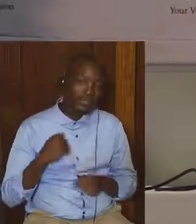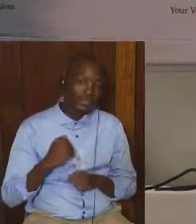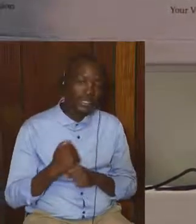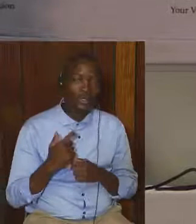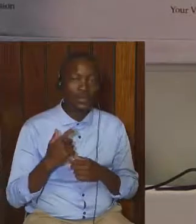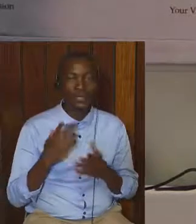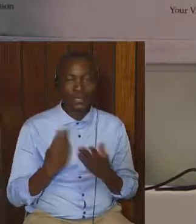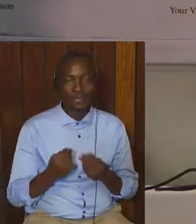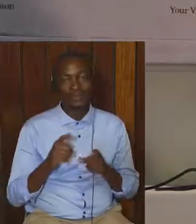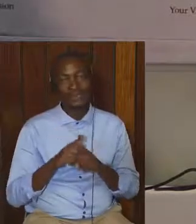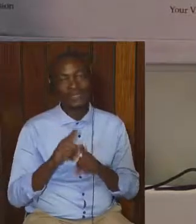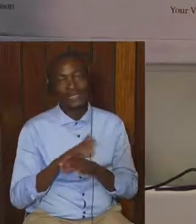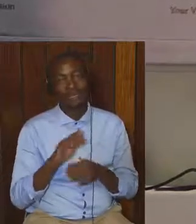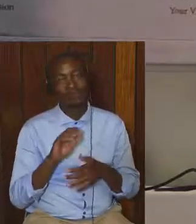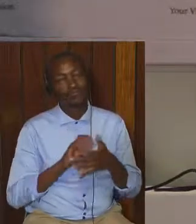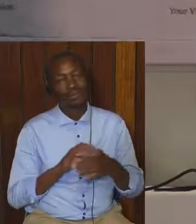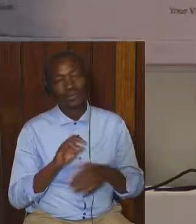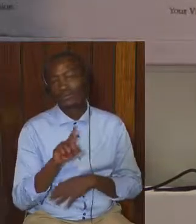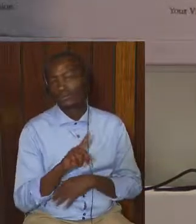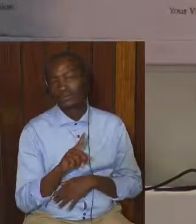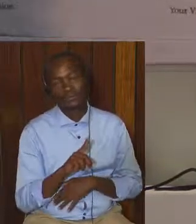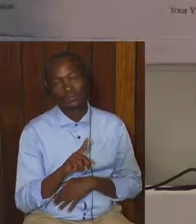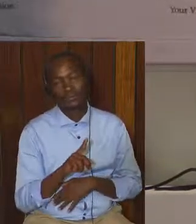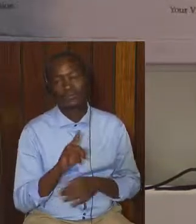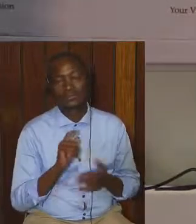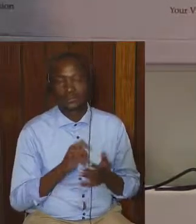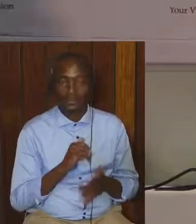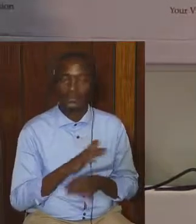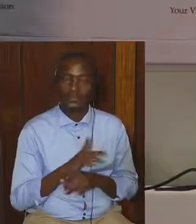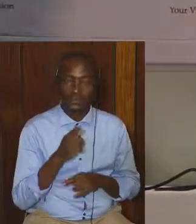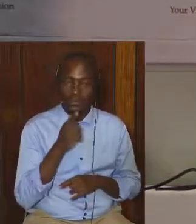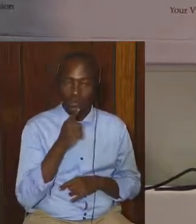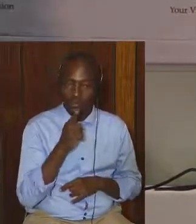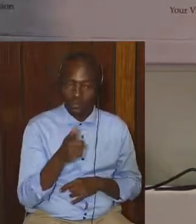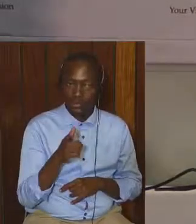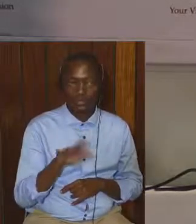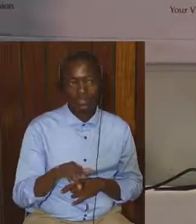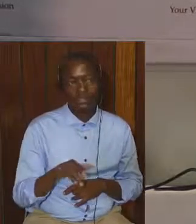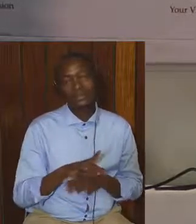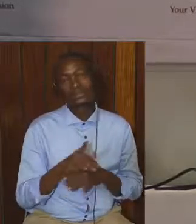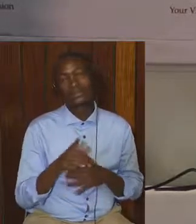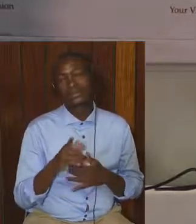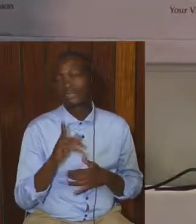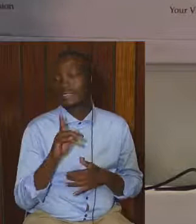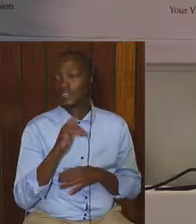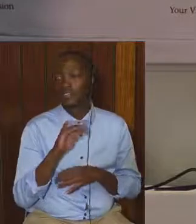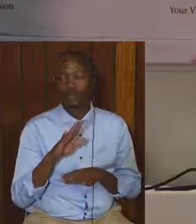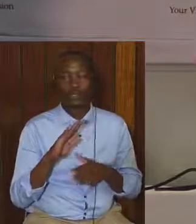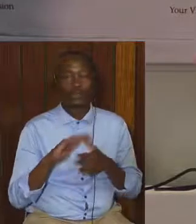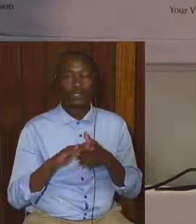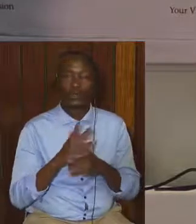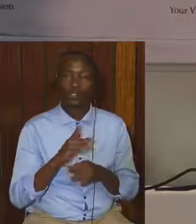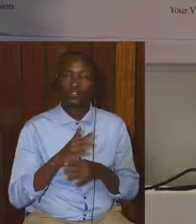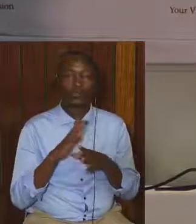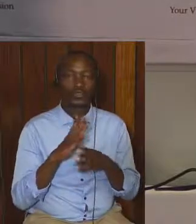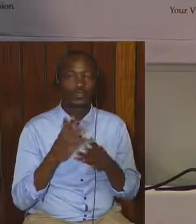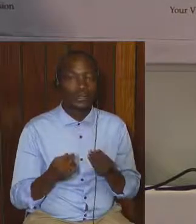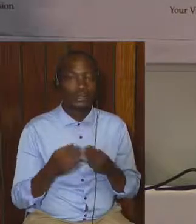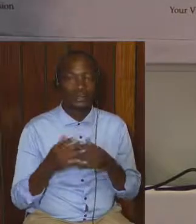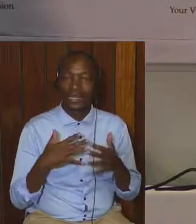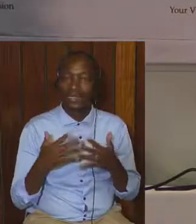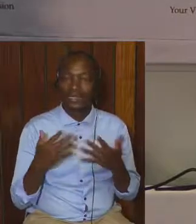then we have the same story. So I just wanted to indicate, it's not because we don't have anything else to